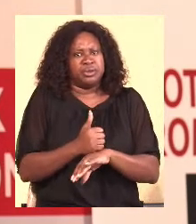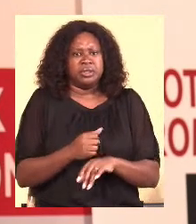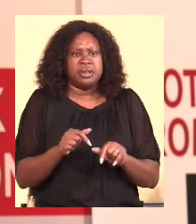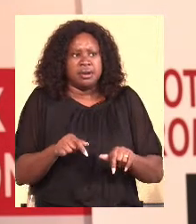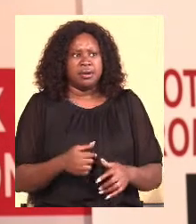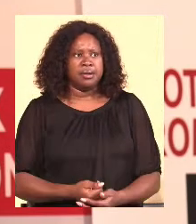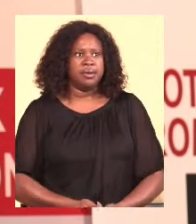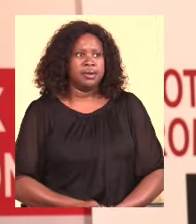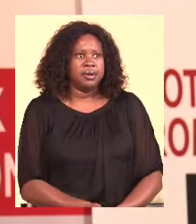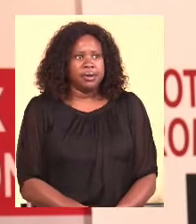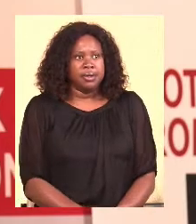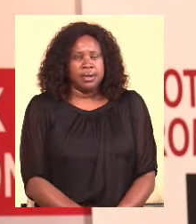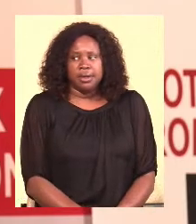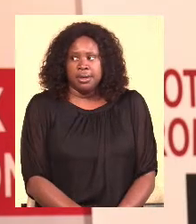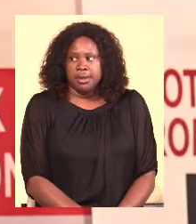this moment?